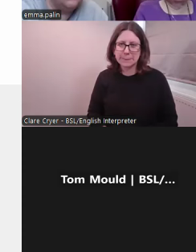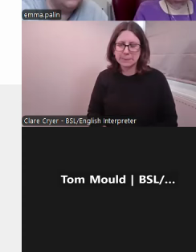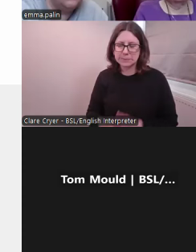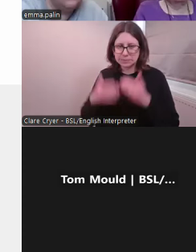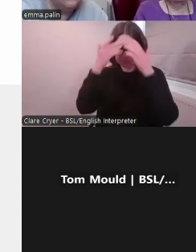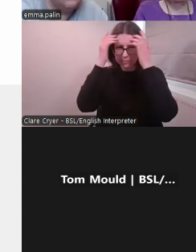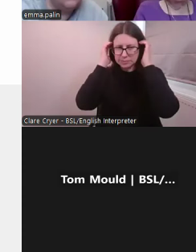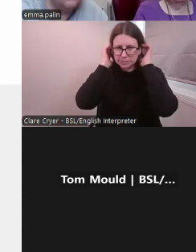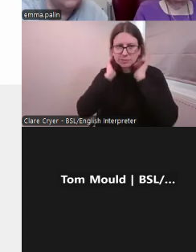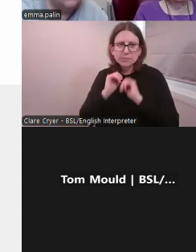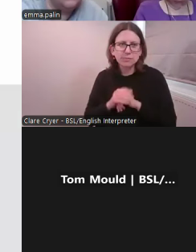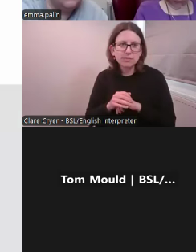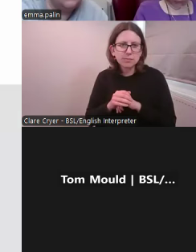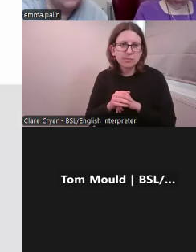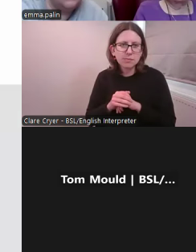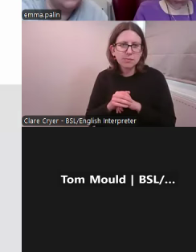Okay.